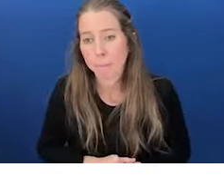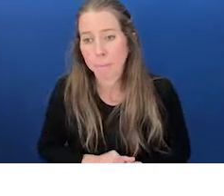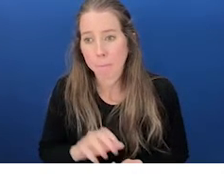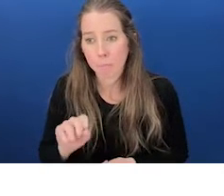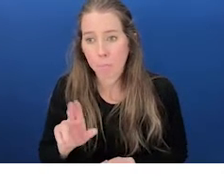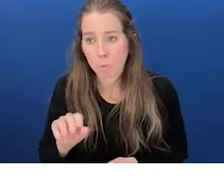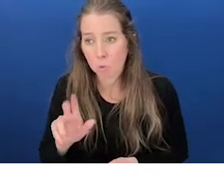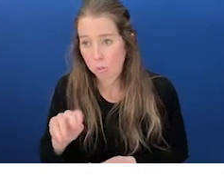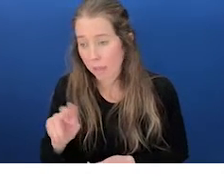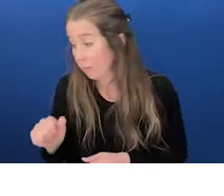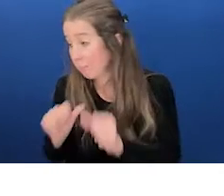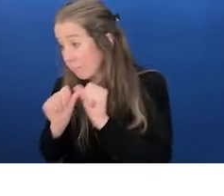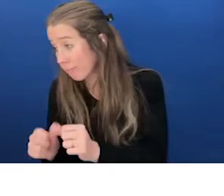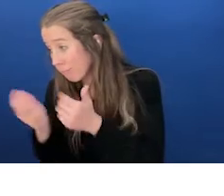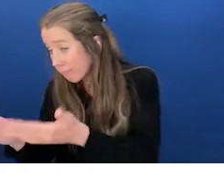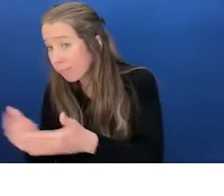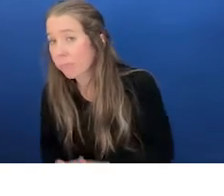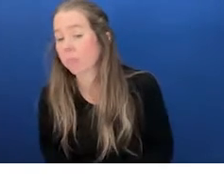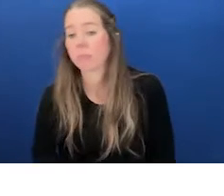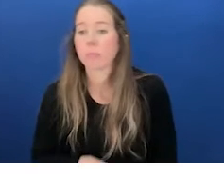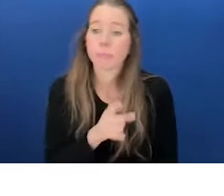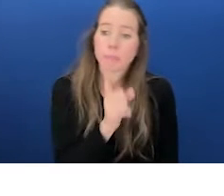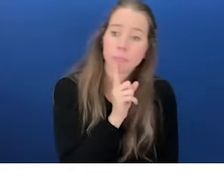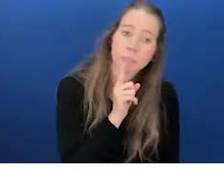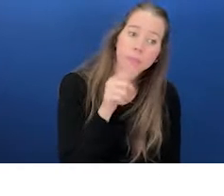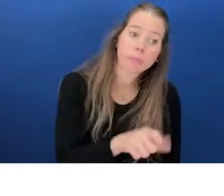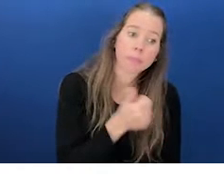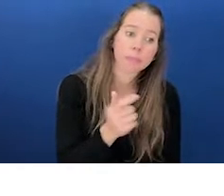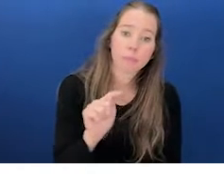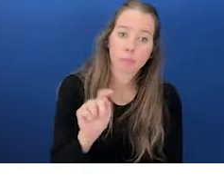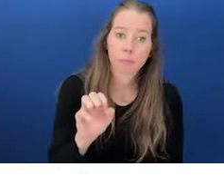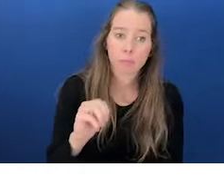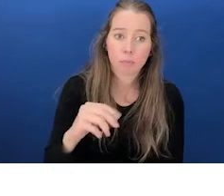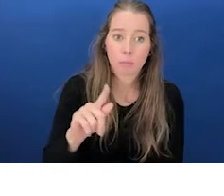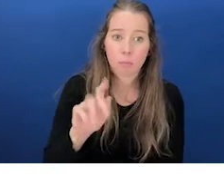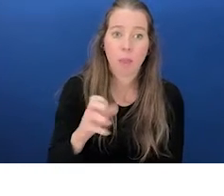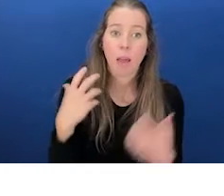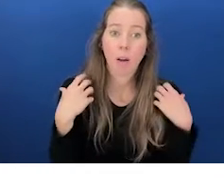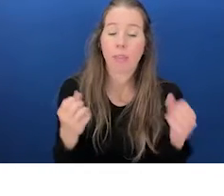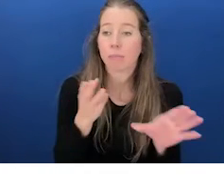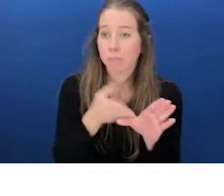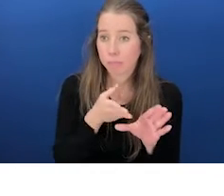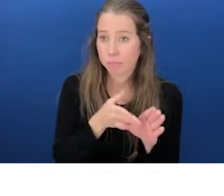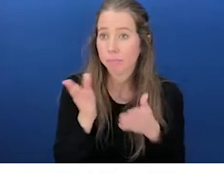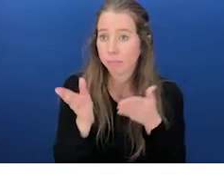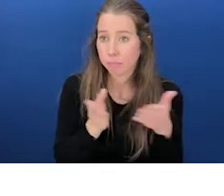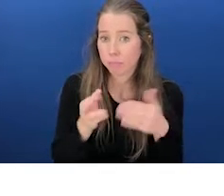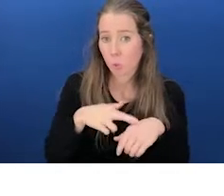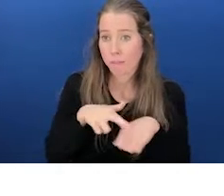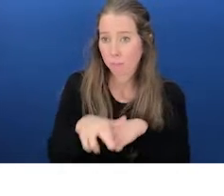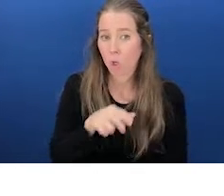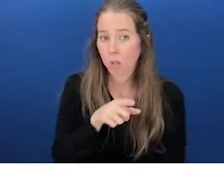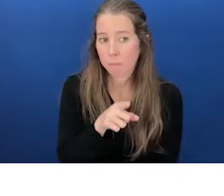can continue on with. Yeah. So this is another template that we have for the health and psychological services referral